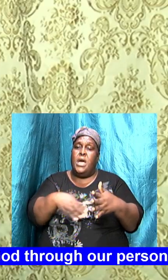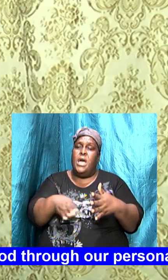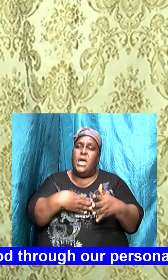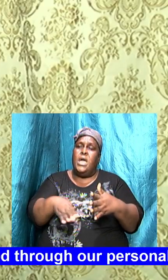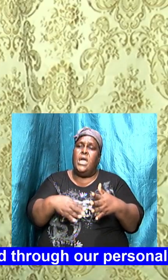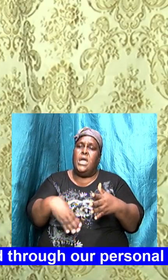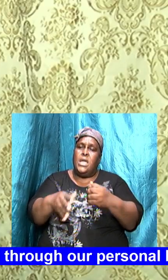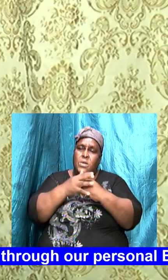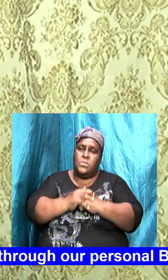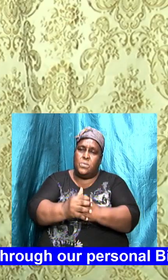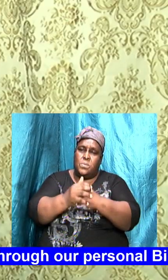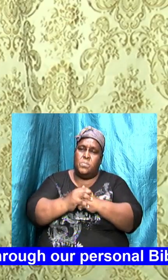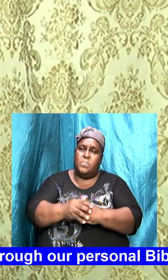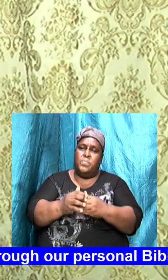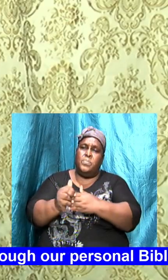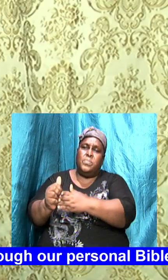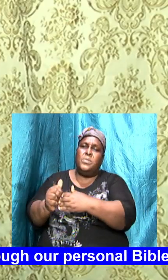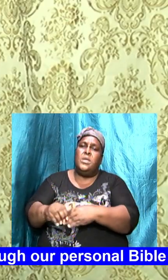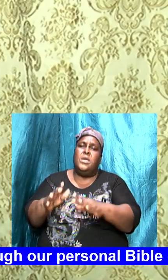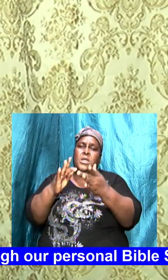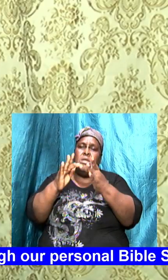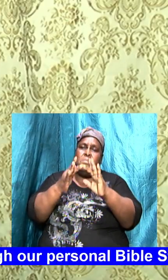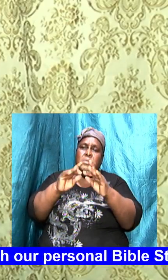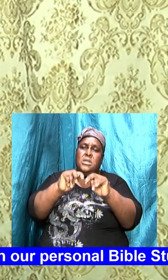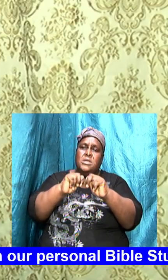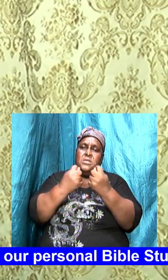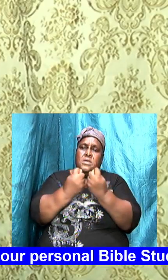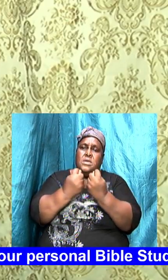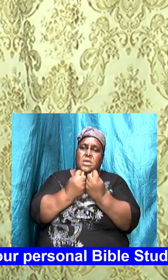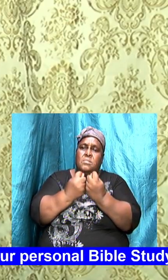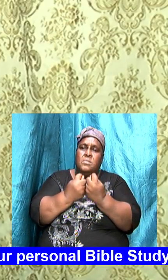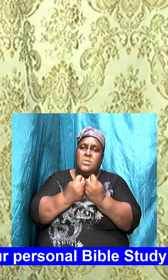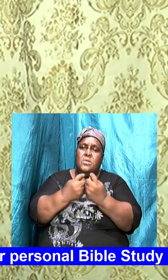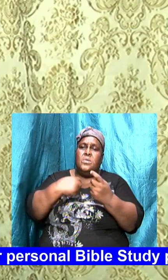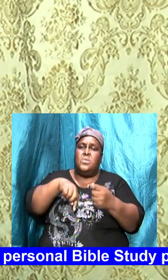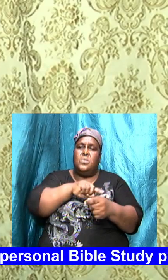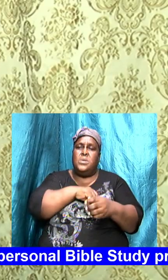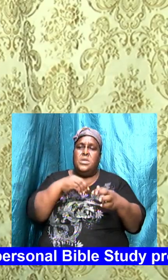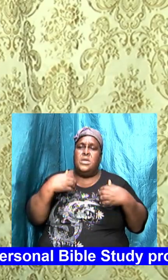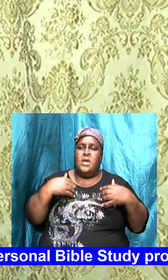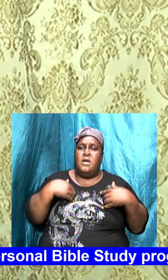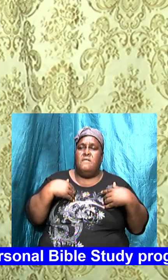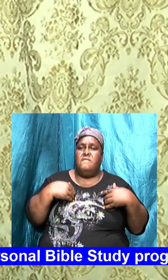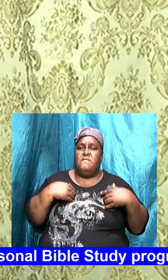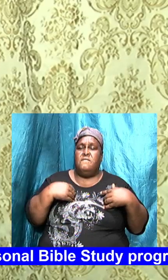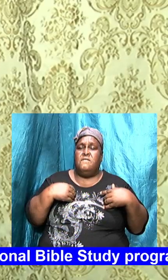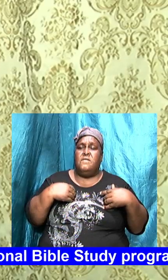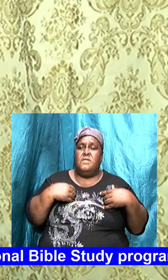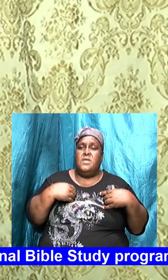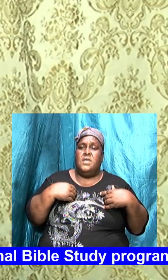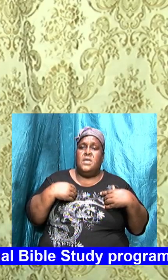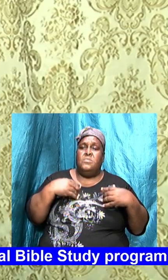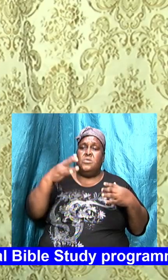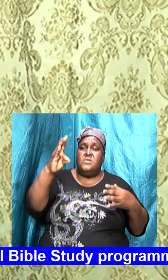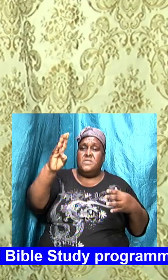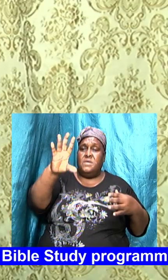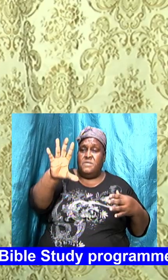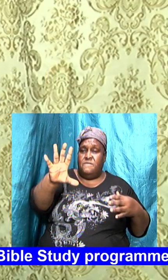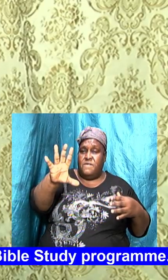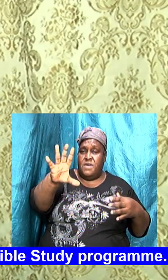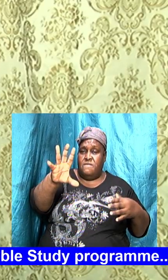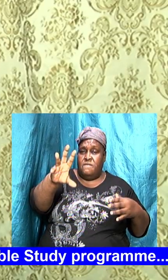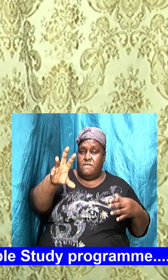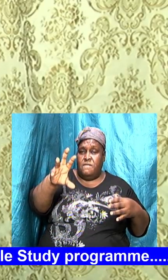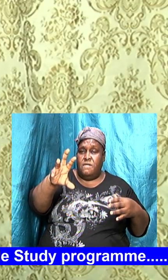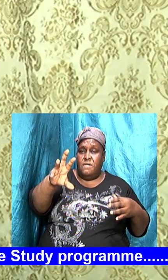the worship leaders and the media team, etc. We have that amount. So the next 75,